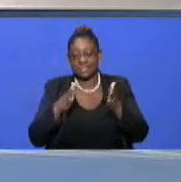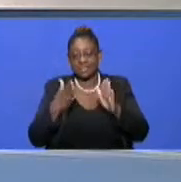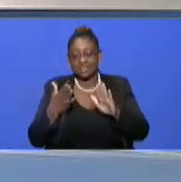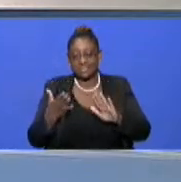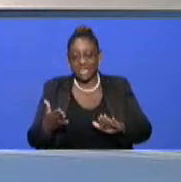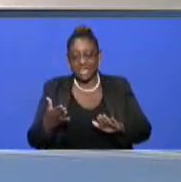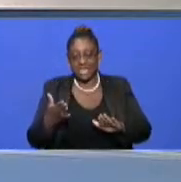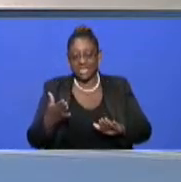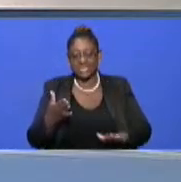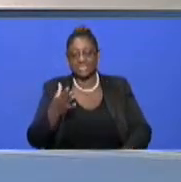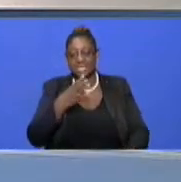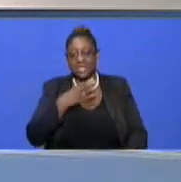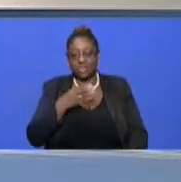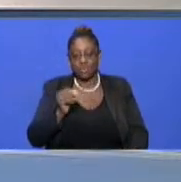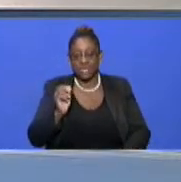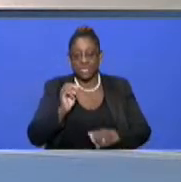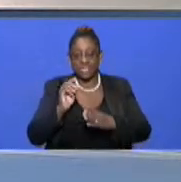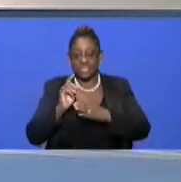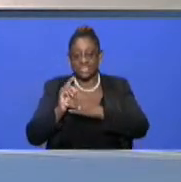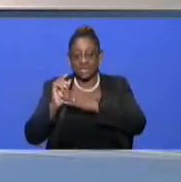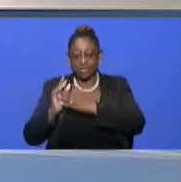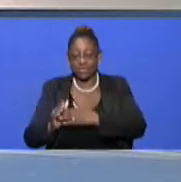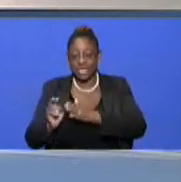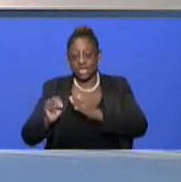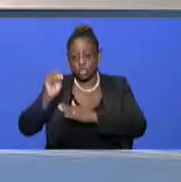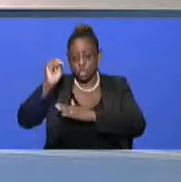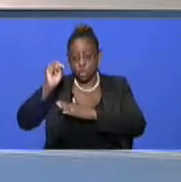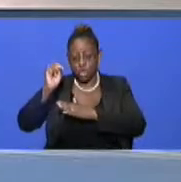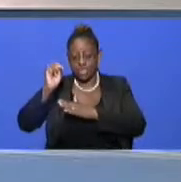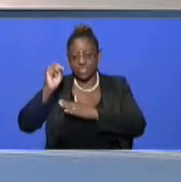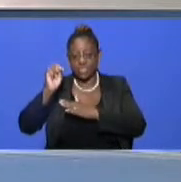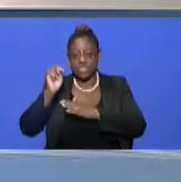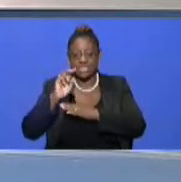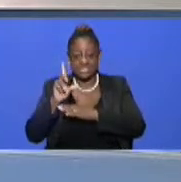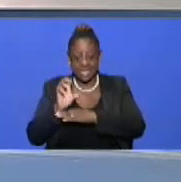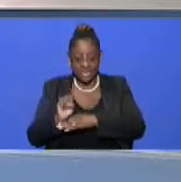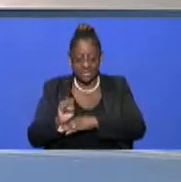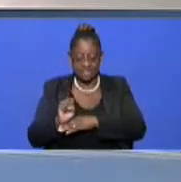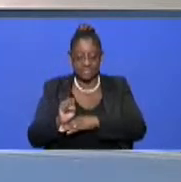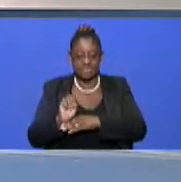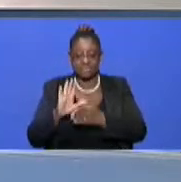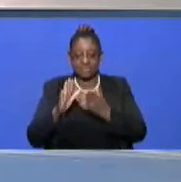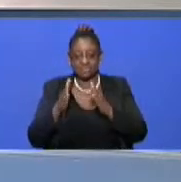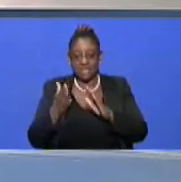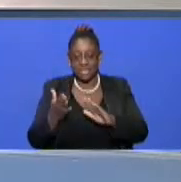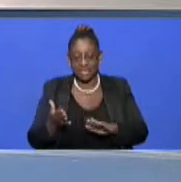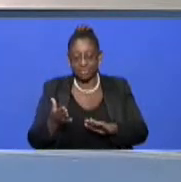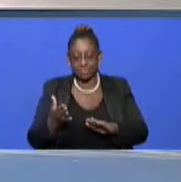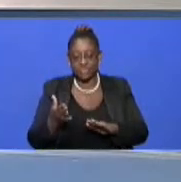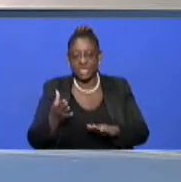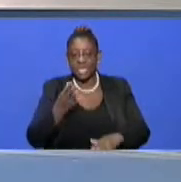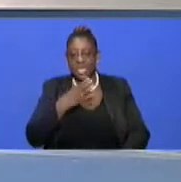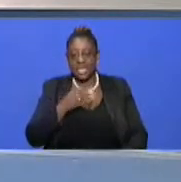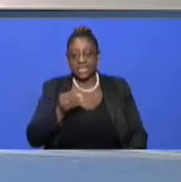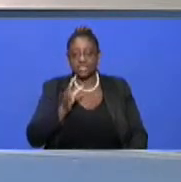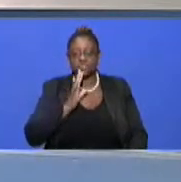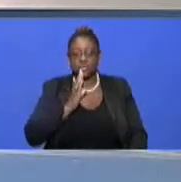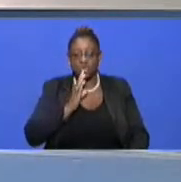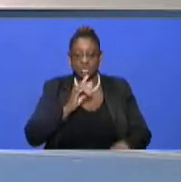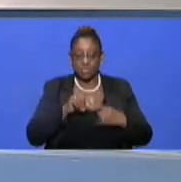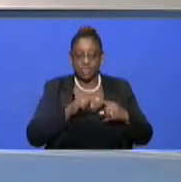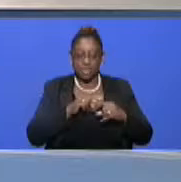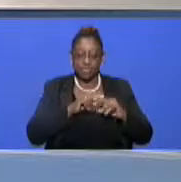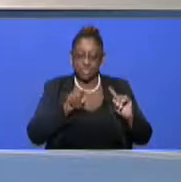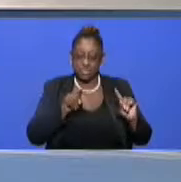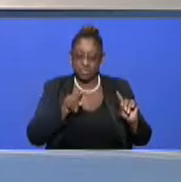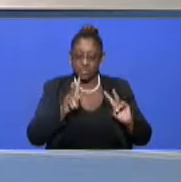veteran journalist and deputy director at our Northern Service, Natalie Martinborough. Tonight, Azure Quant speaks with BCB colleagues